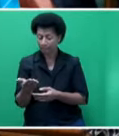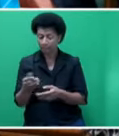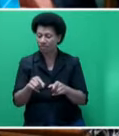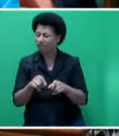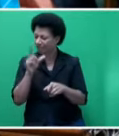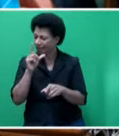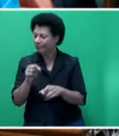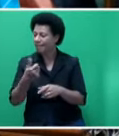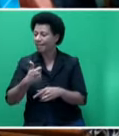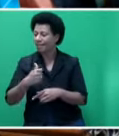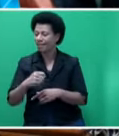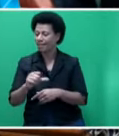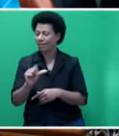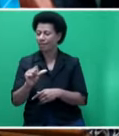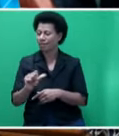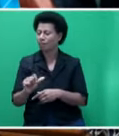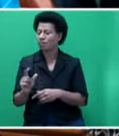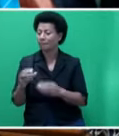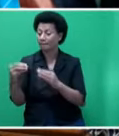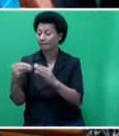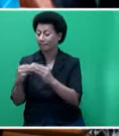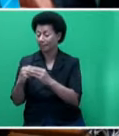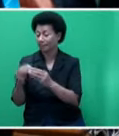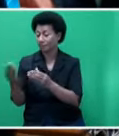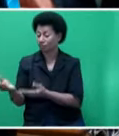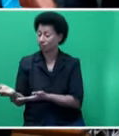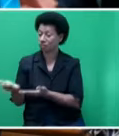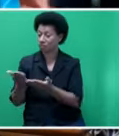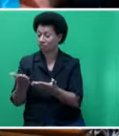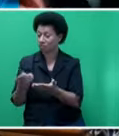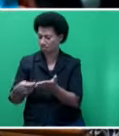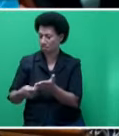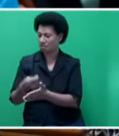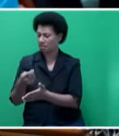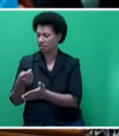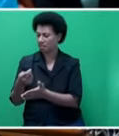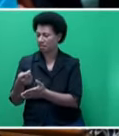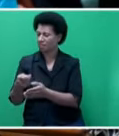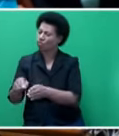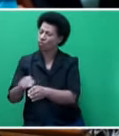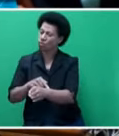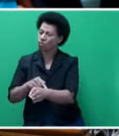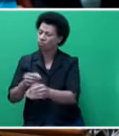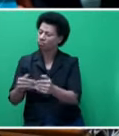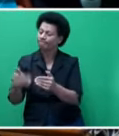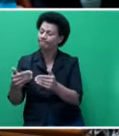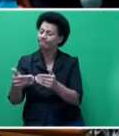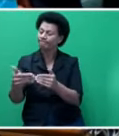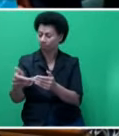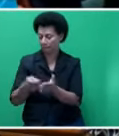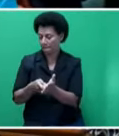could also allow banks to give repayment holiday for a longer period of